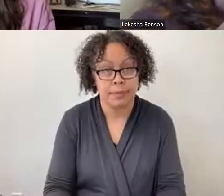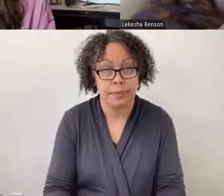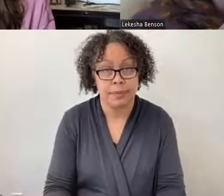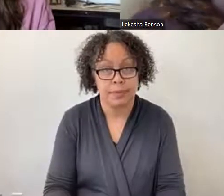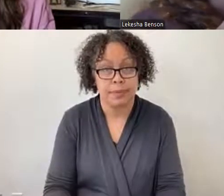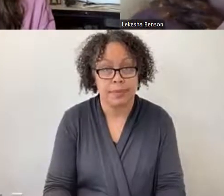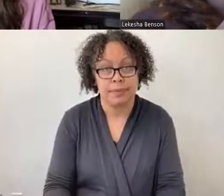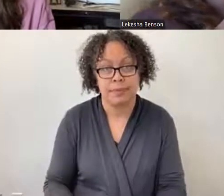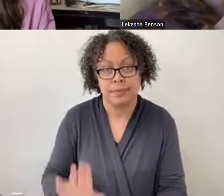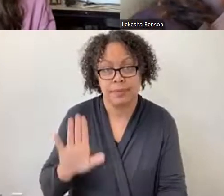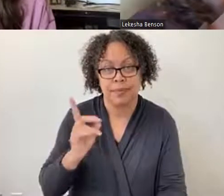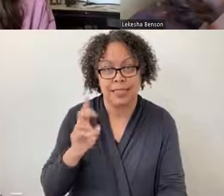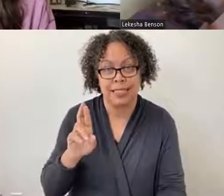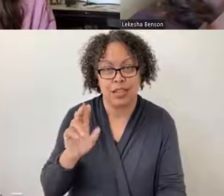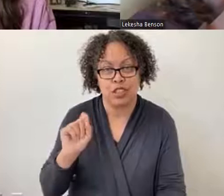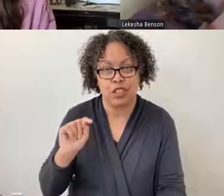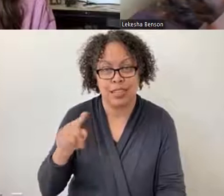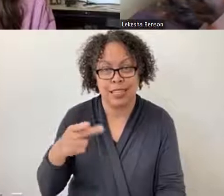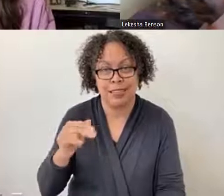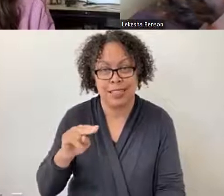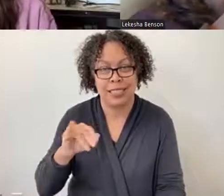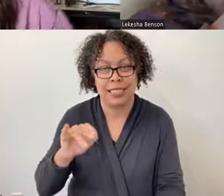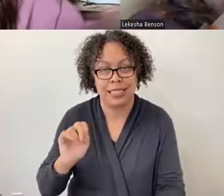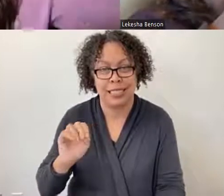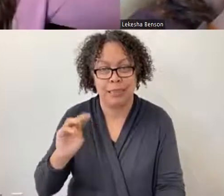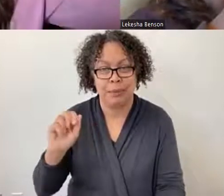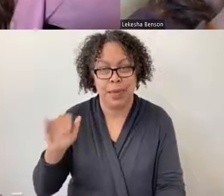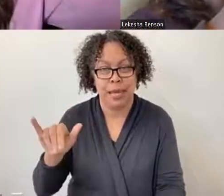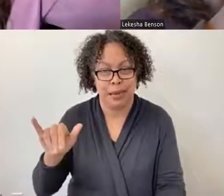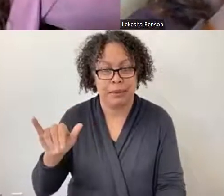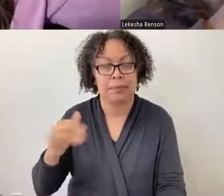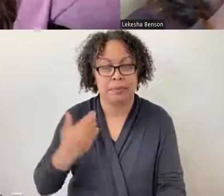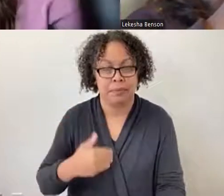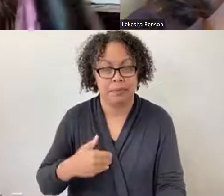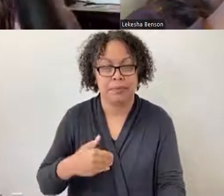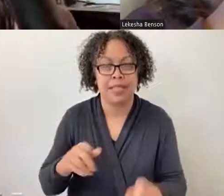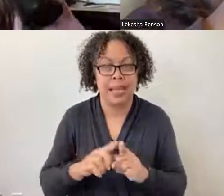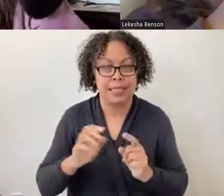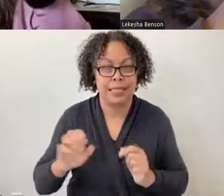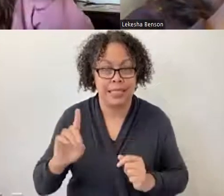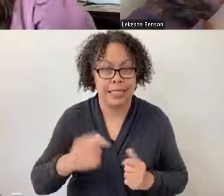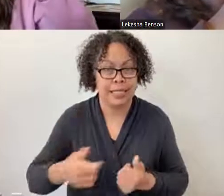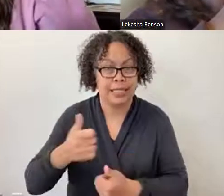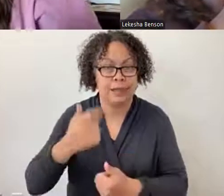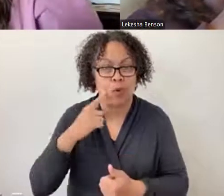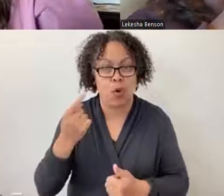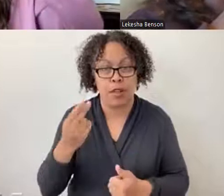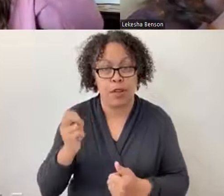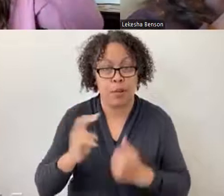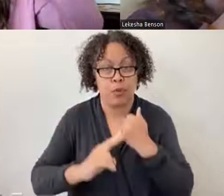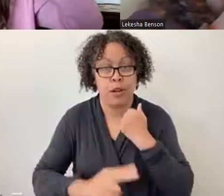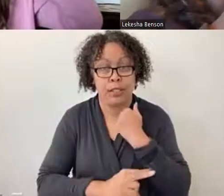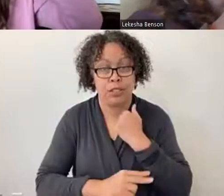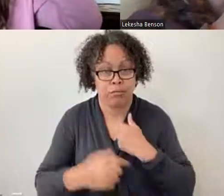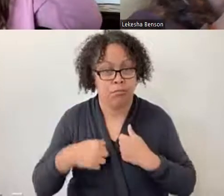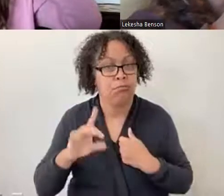So this is Dr. Stephanie May again. And as the executive director for the Bridge, I invited some of